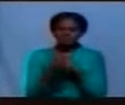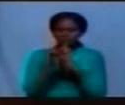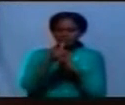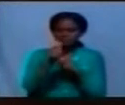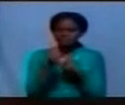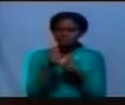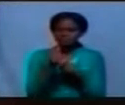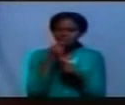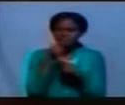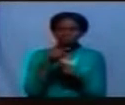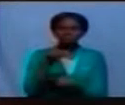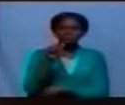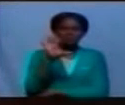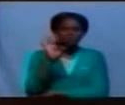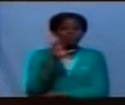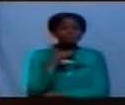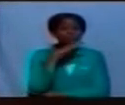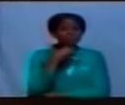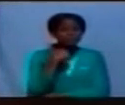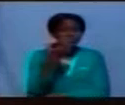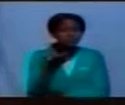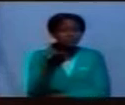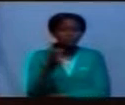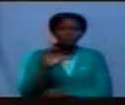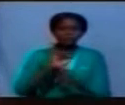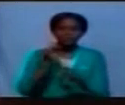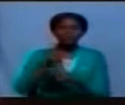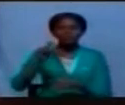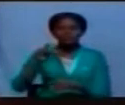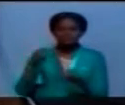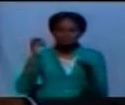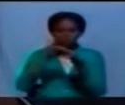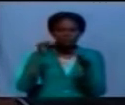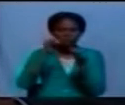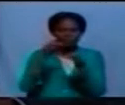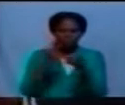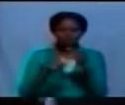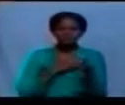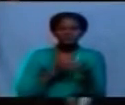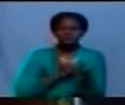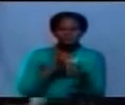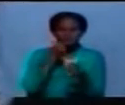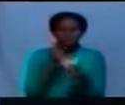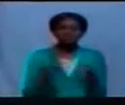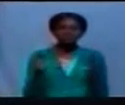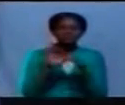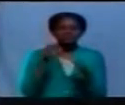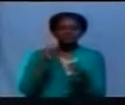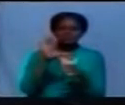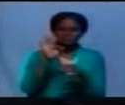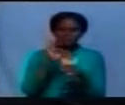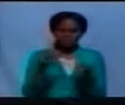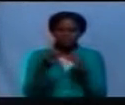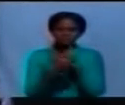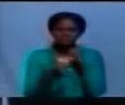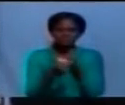clearly. Did you say the 19 are enough? I would we say still need more? Not necessarily. What I was saying is that the decision to join the 19 commercial banks